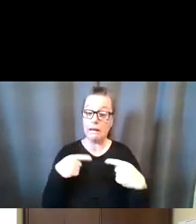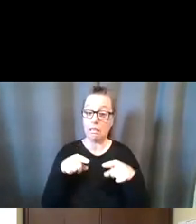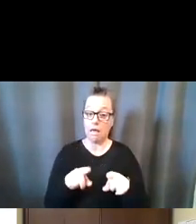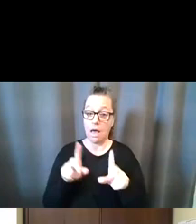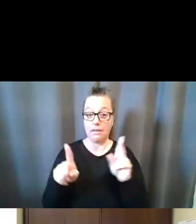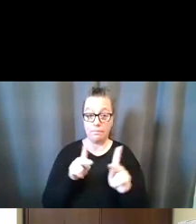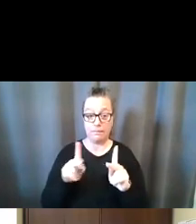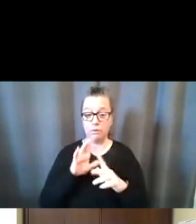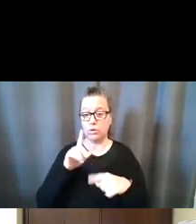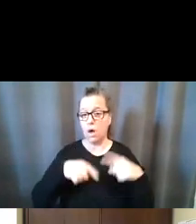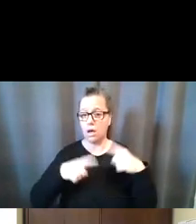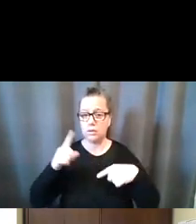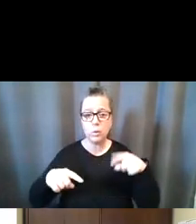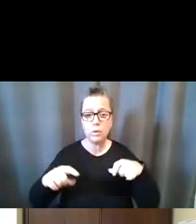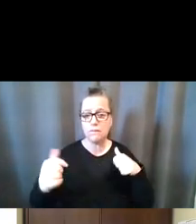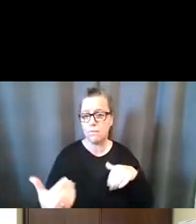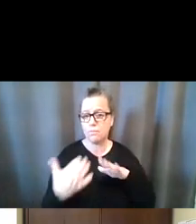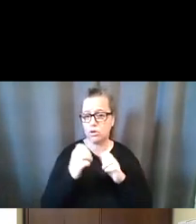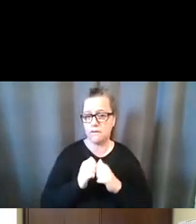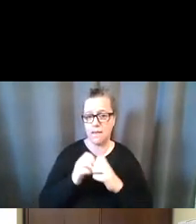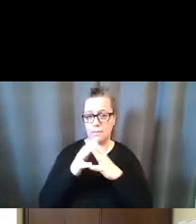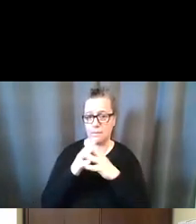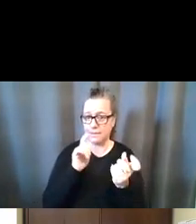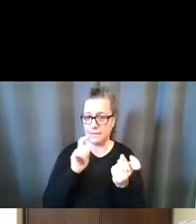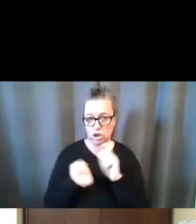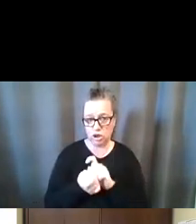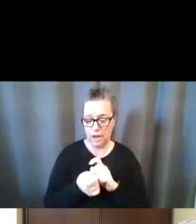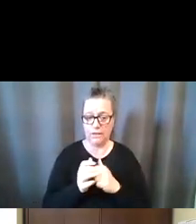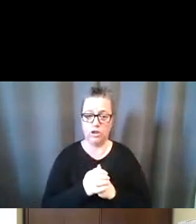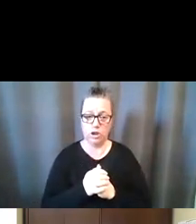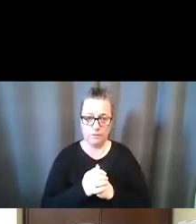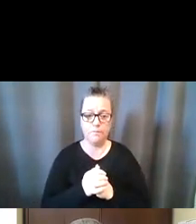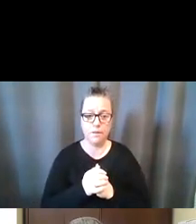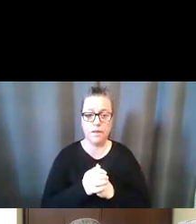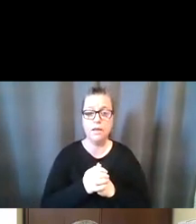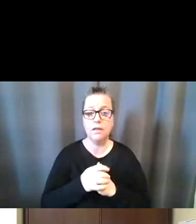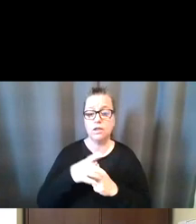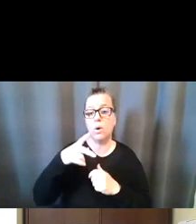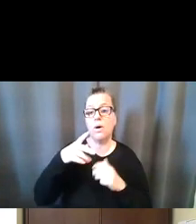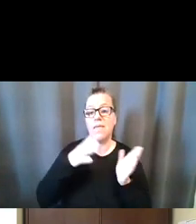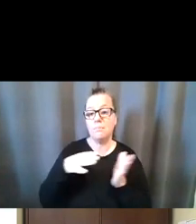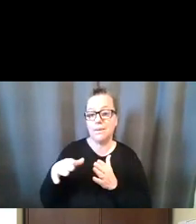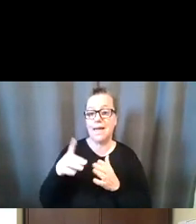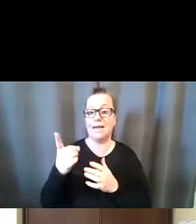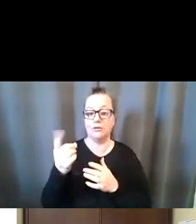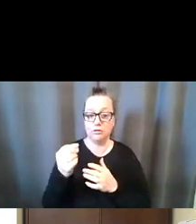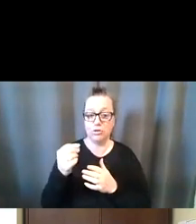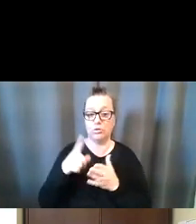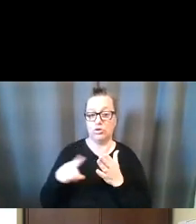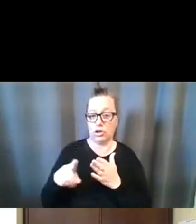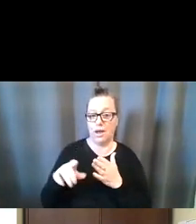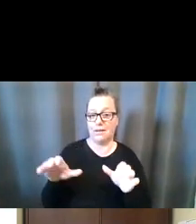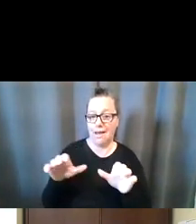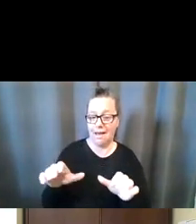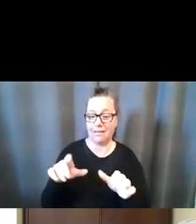all sorts of approaches of implementing change in the organization. So a plan, do, checked, act cycle